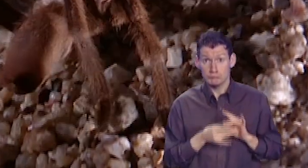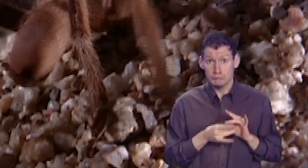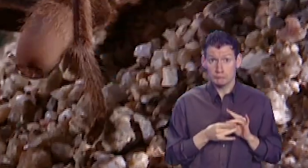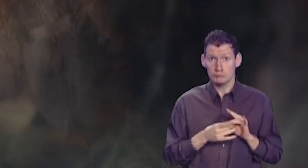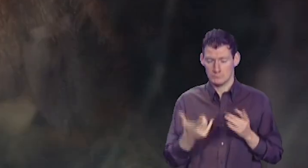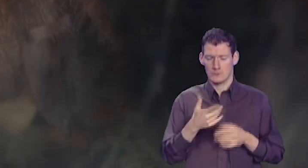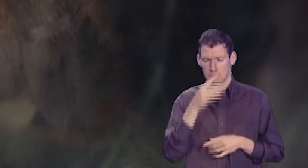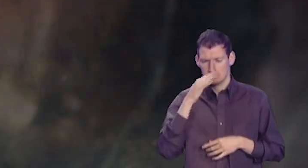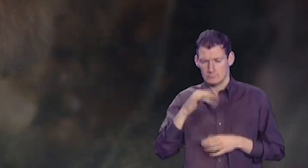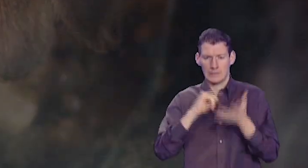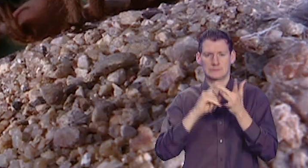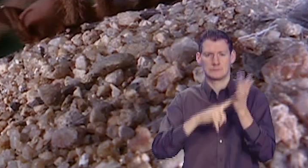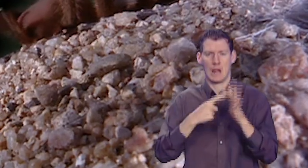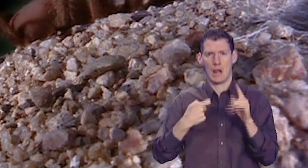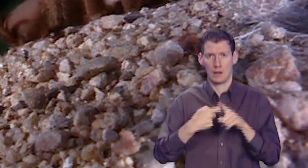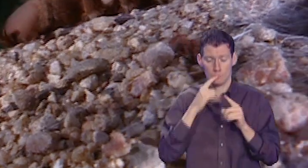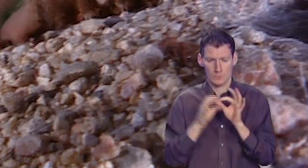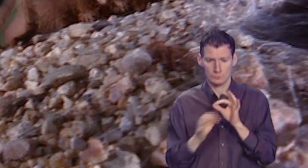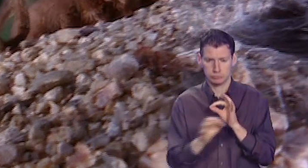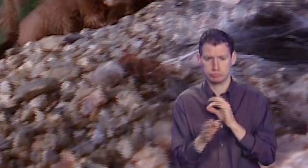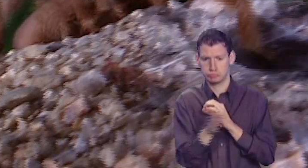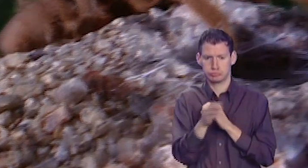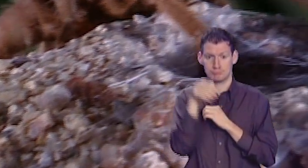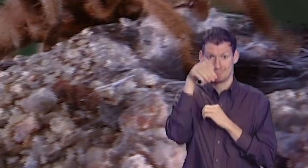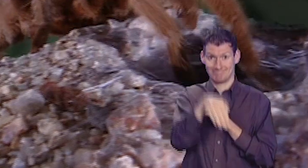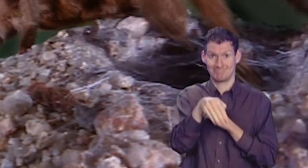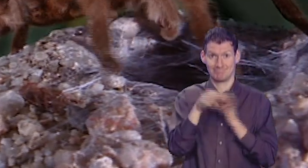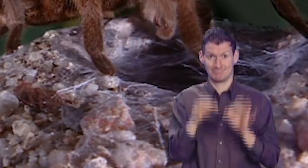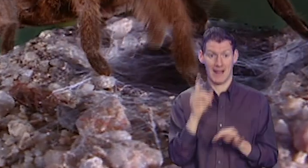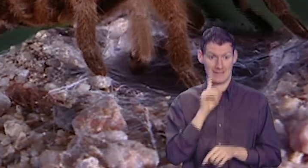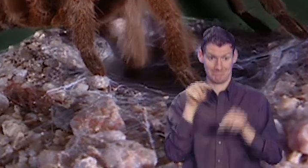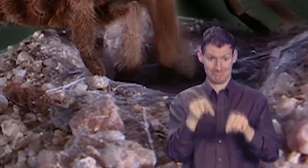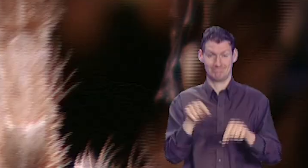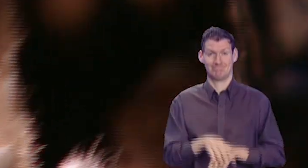a specially scented silk that will lead him to the lady in residence.